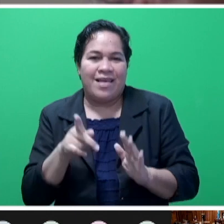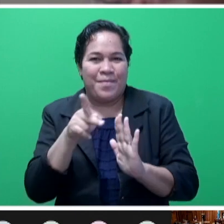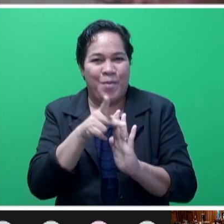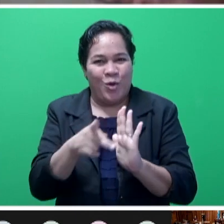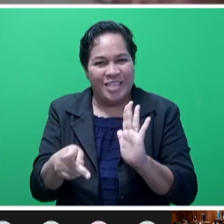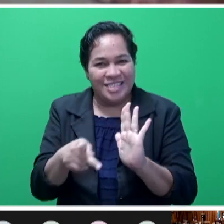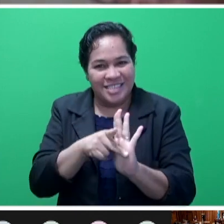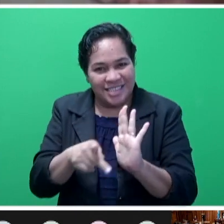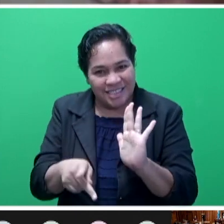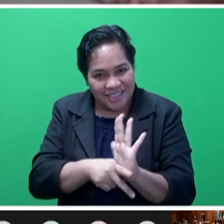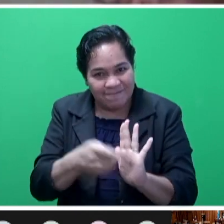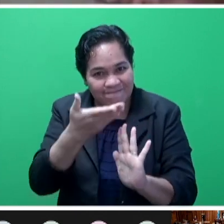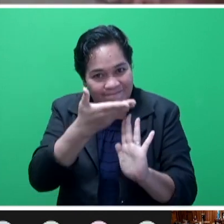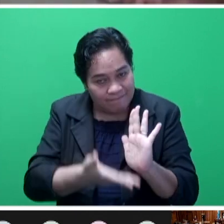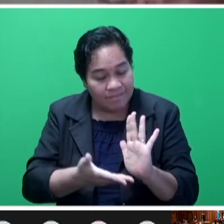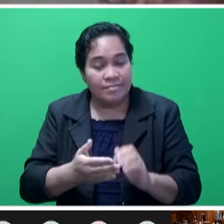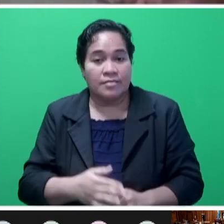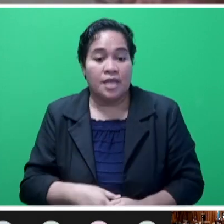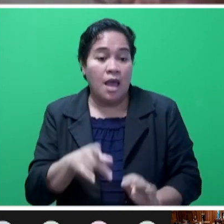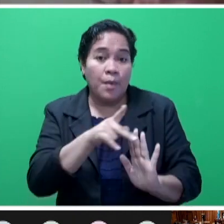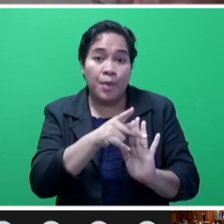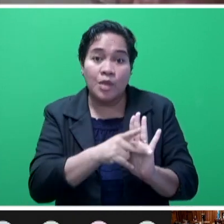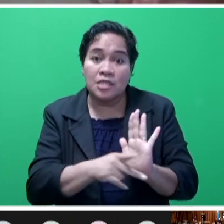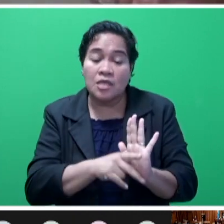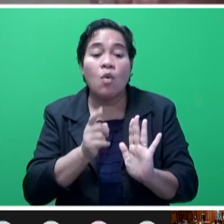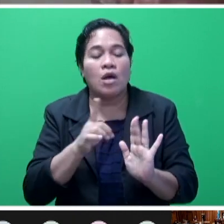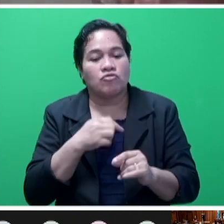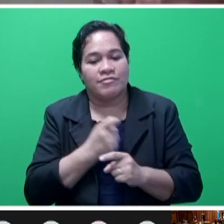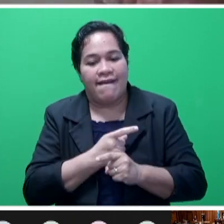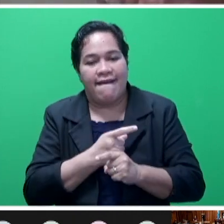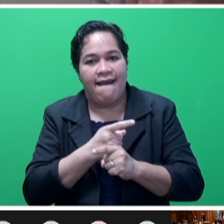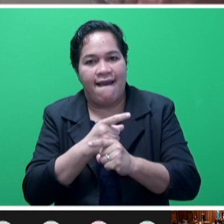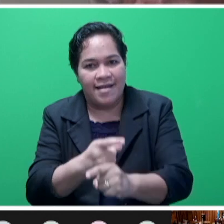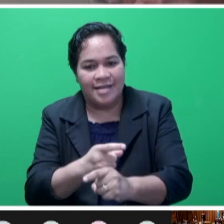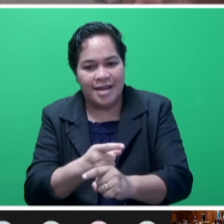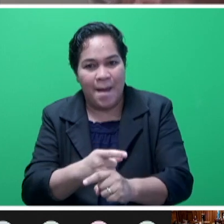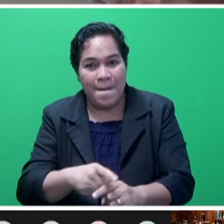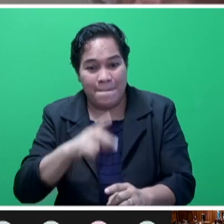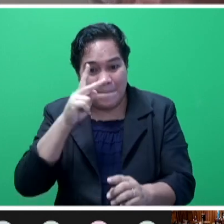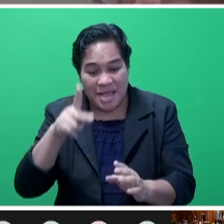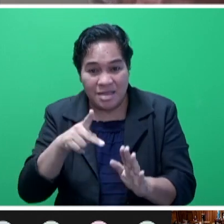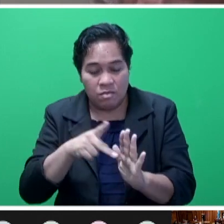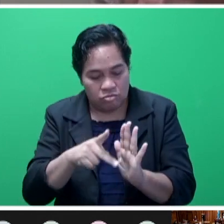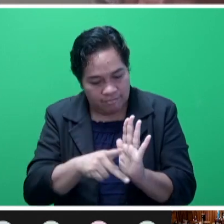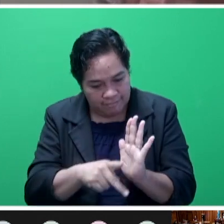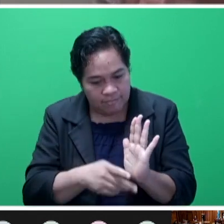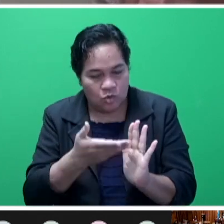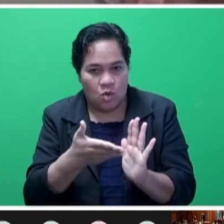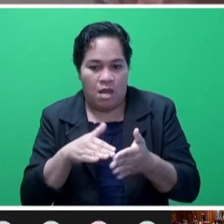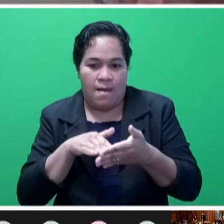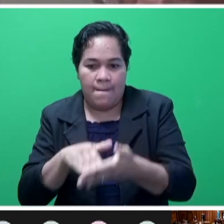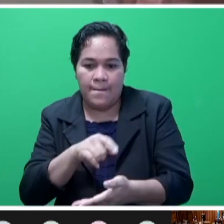place. Mr. Speaker, these policies act as a guiding principle to our heads of schools and teachers that